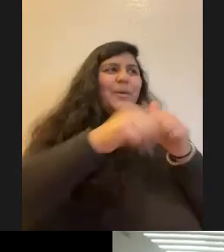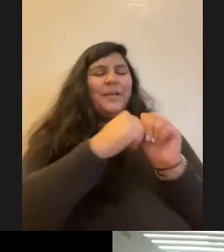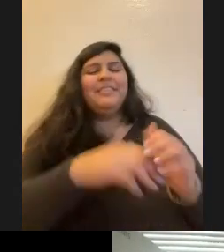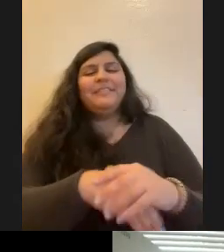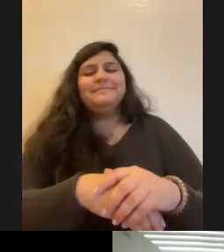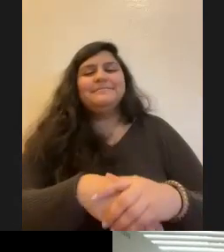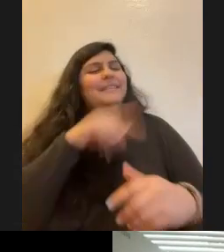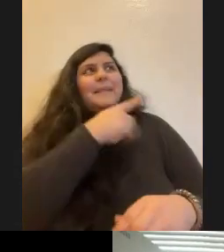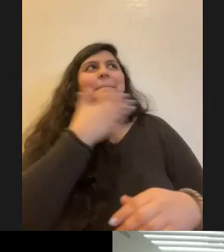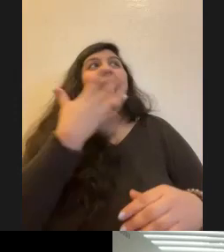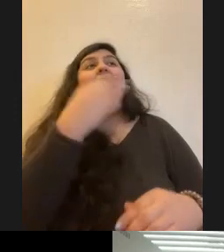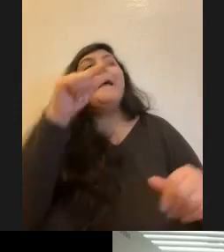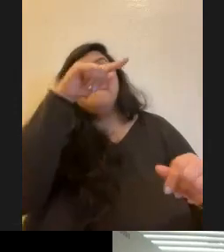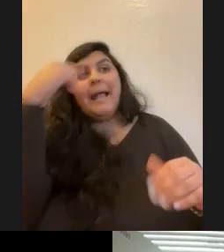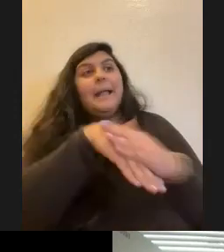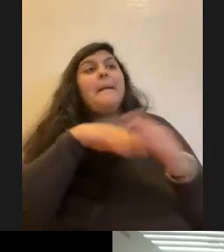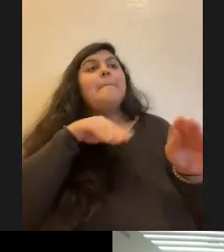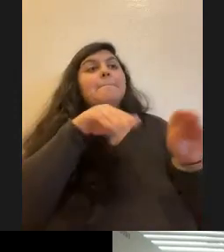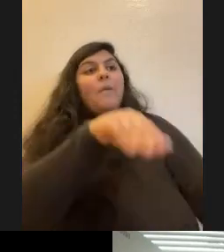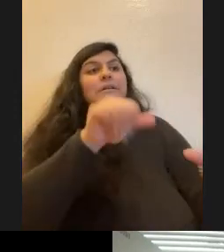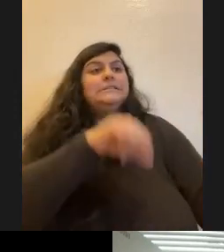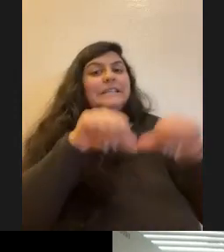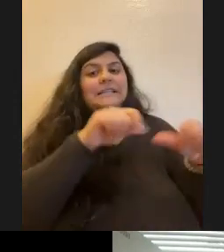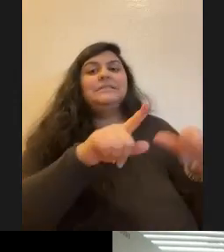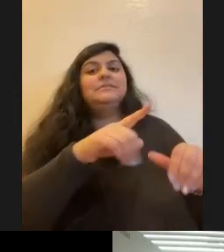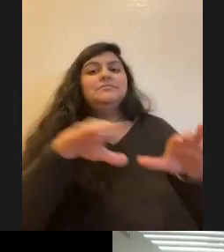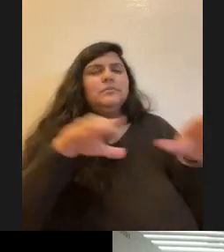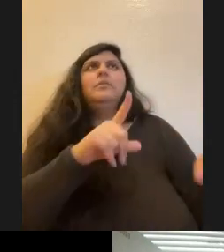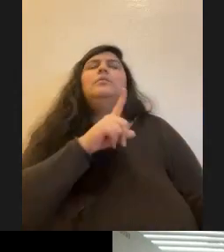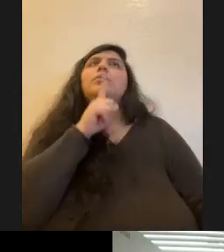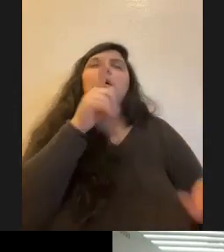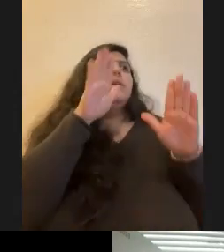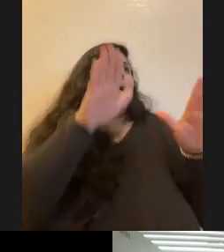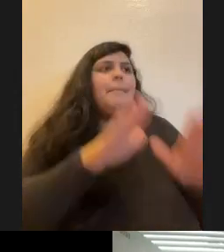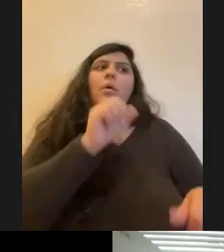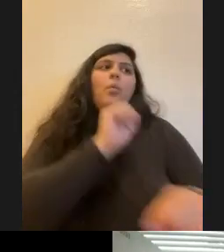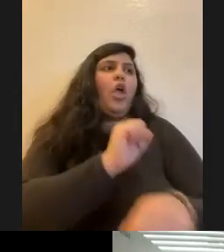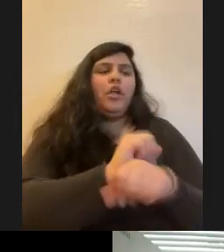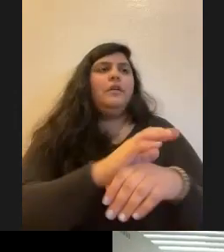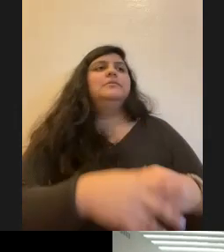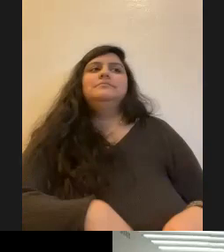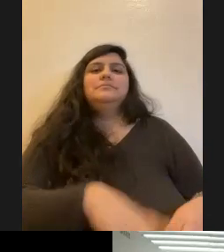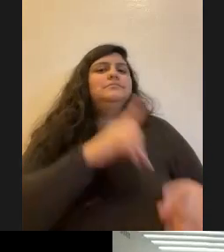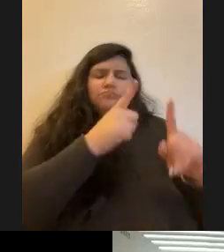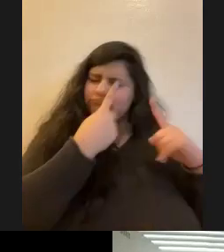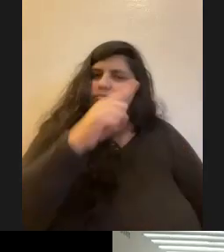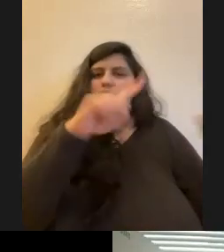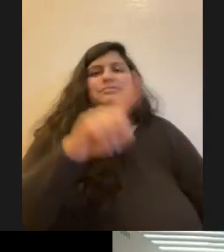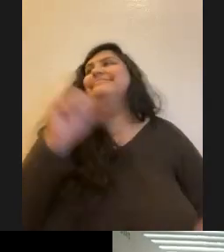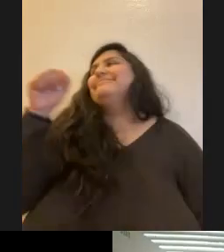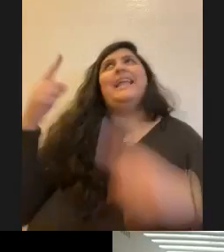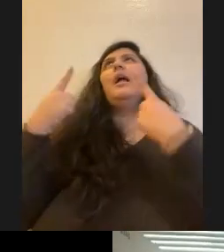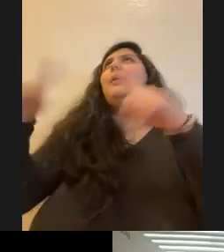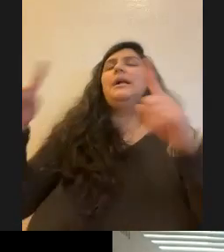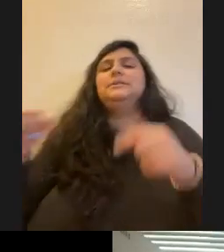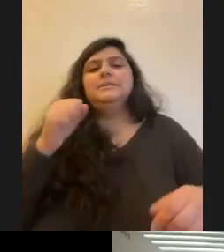And Black in marine science is doing like such amazing work and just killing it. It's been amazing. It's amazing to watch.